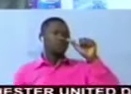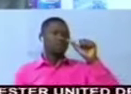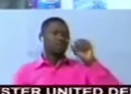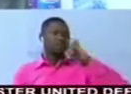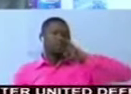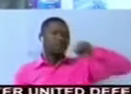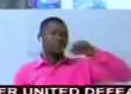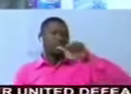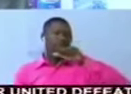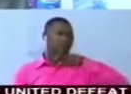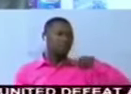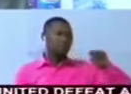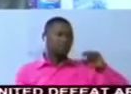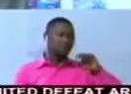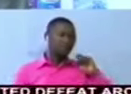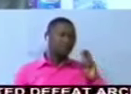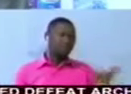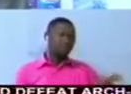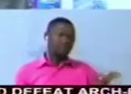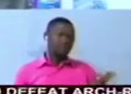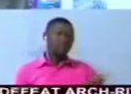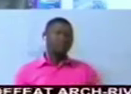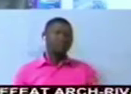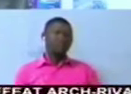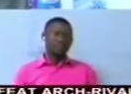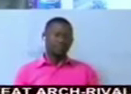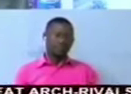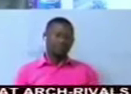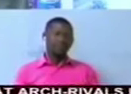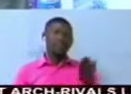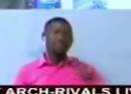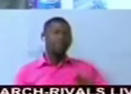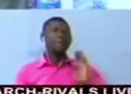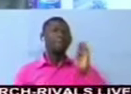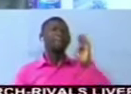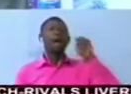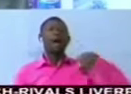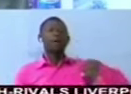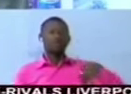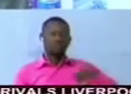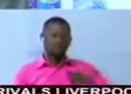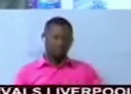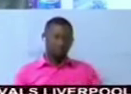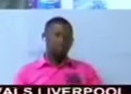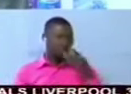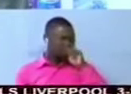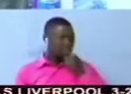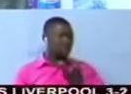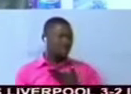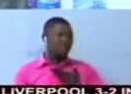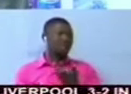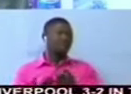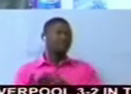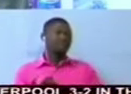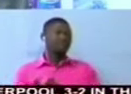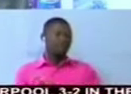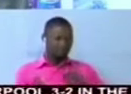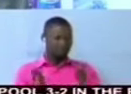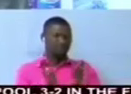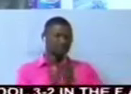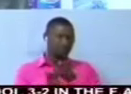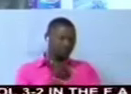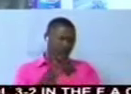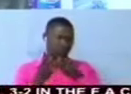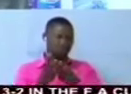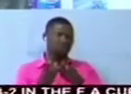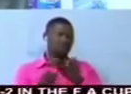Jamme. Something like that. Sukuta Moituram. Yes. Wow. Yes. Feka na fo nyonyo. I found those